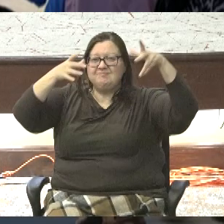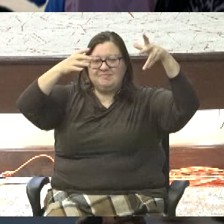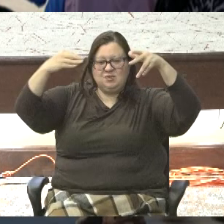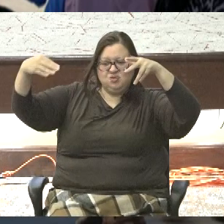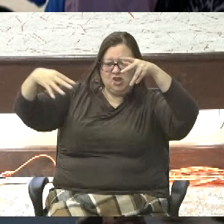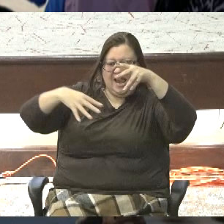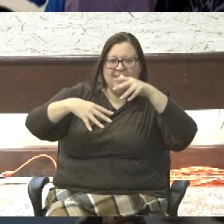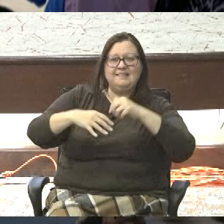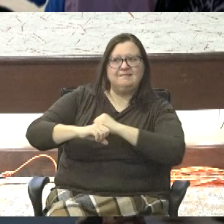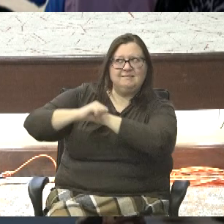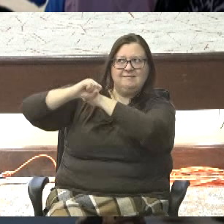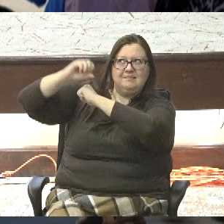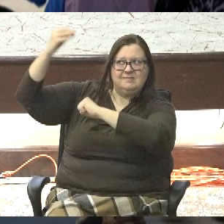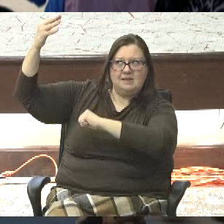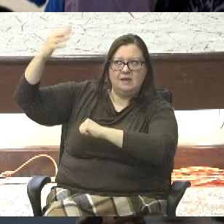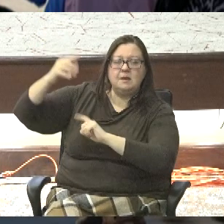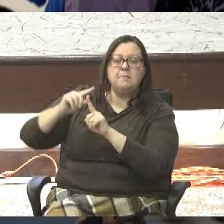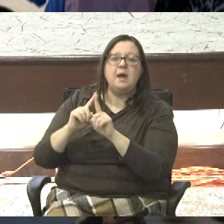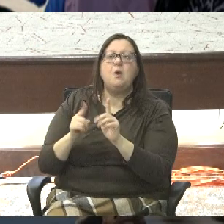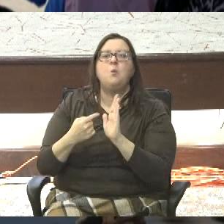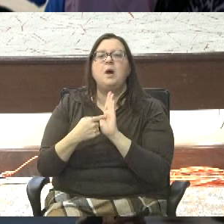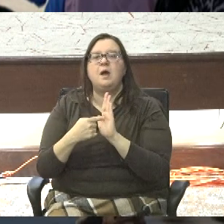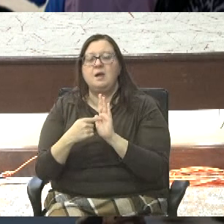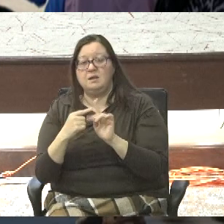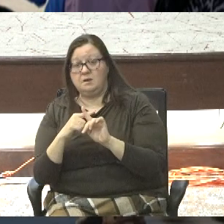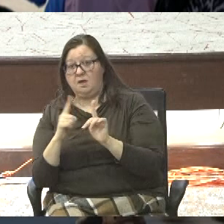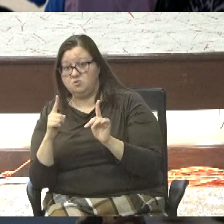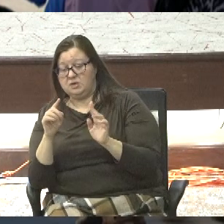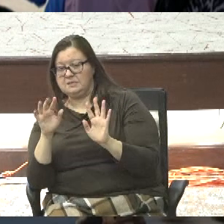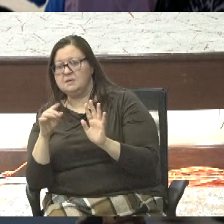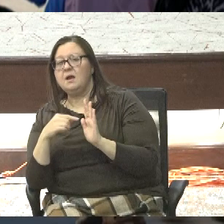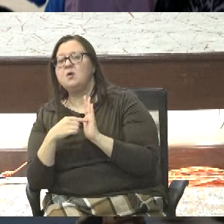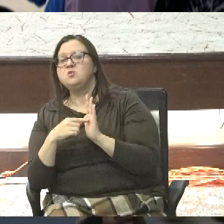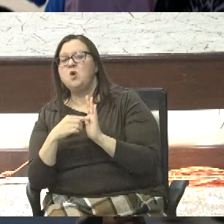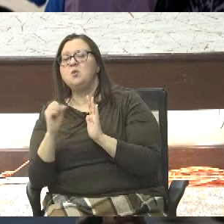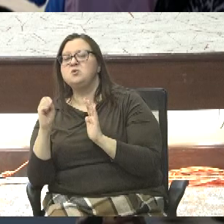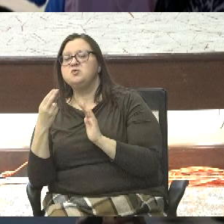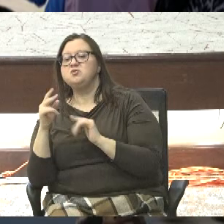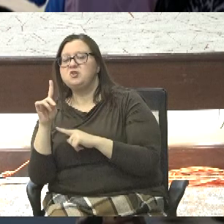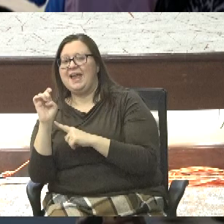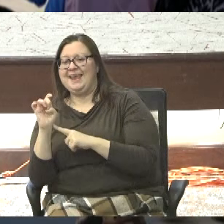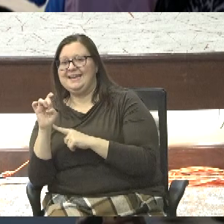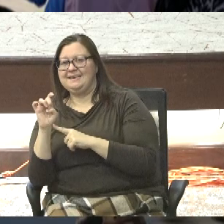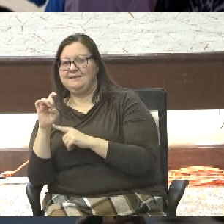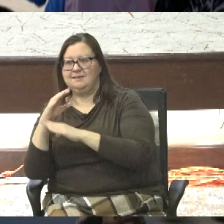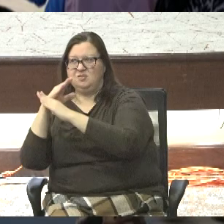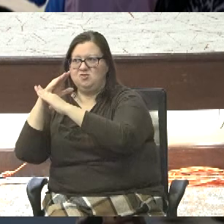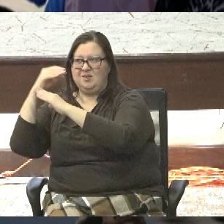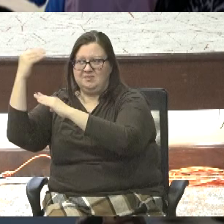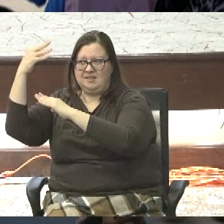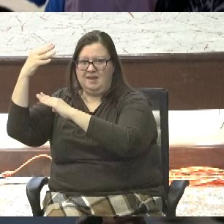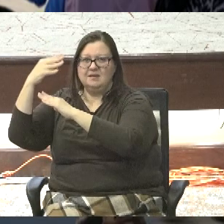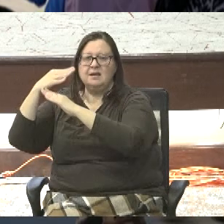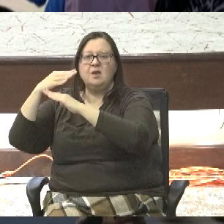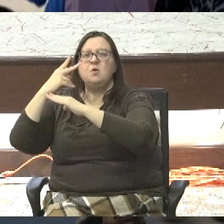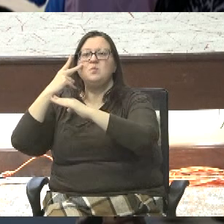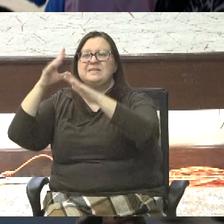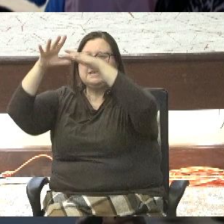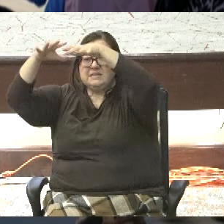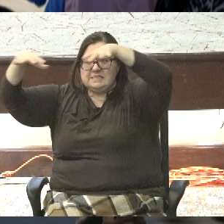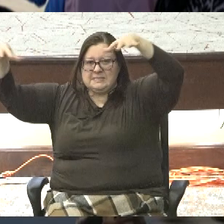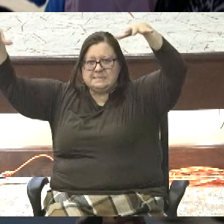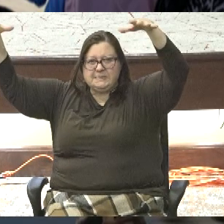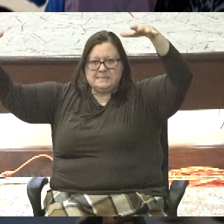once again, the contrast I want to show too is providing shade areas is very important. You'll see some shade sails